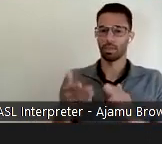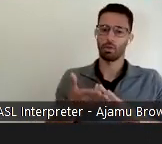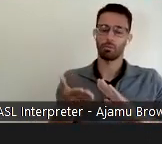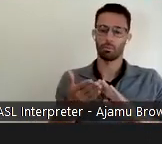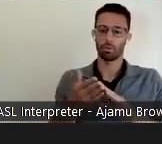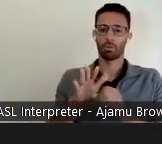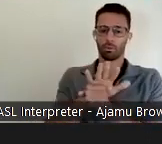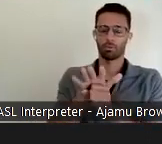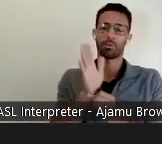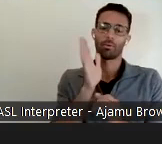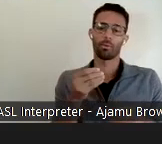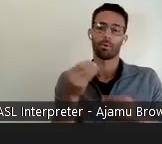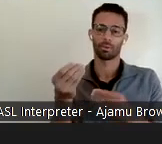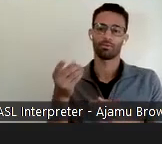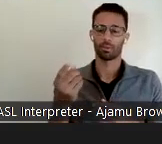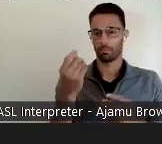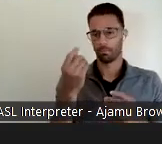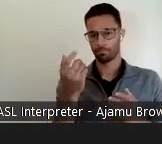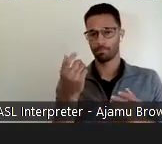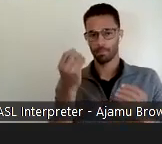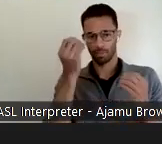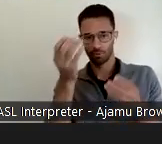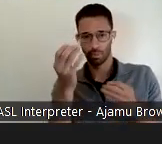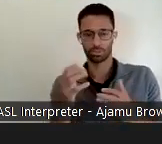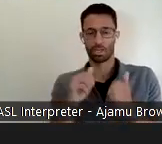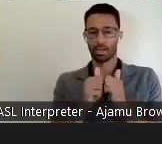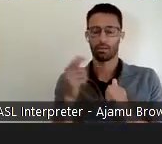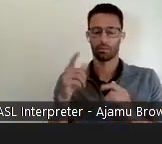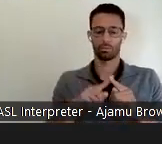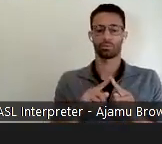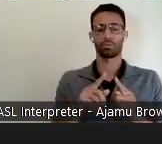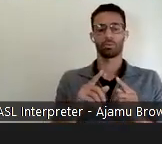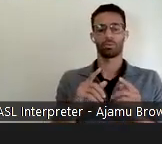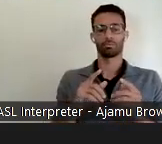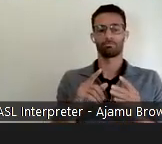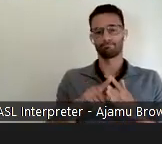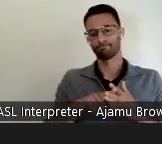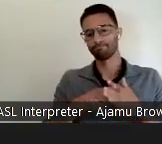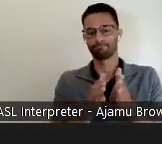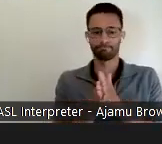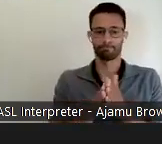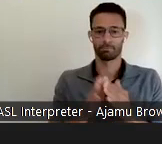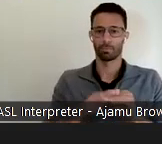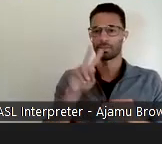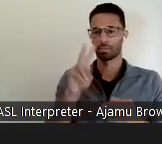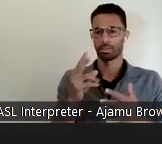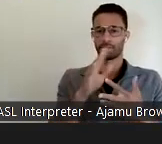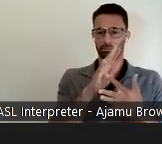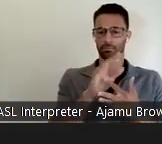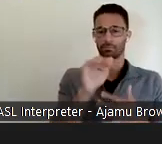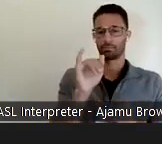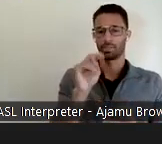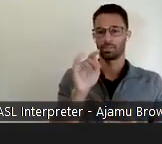advance that second initiative that you just saw. Because we want to, in this year, move from exploring